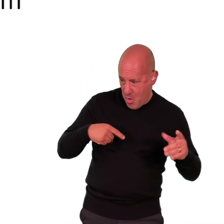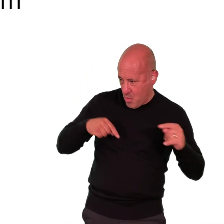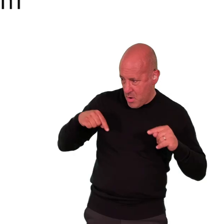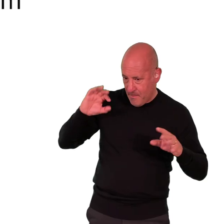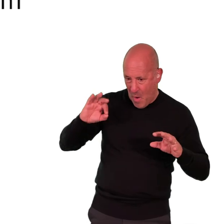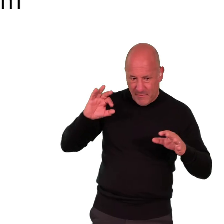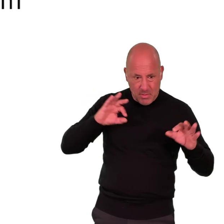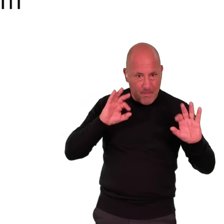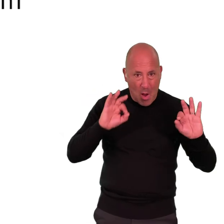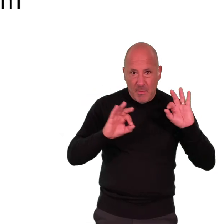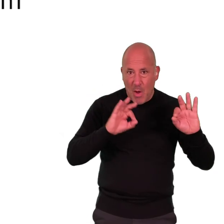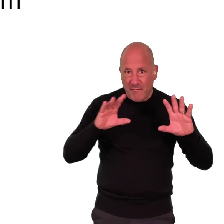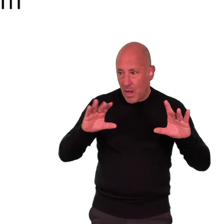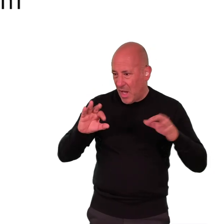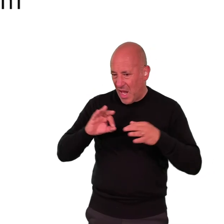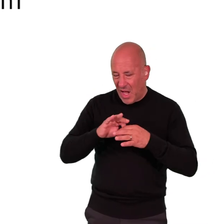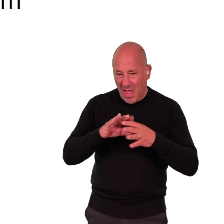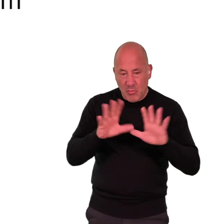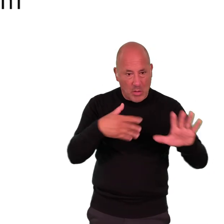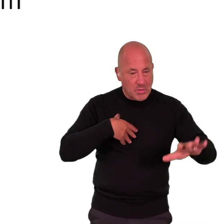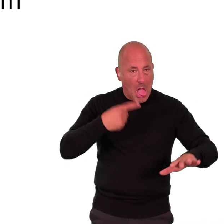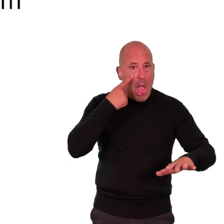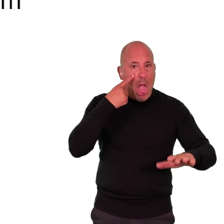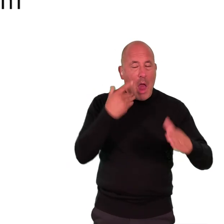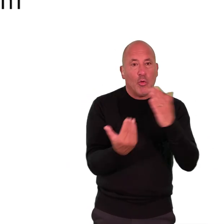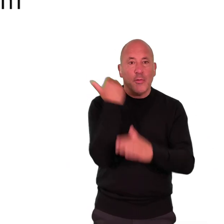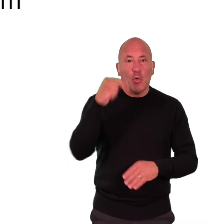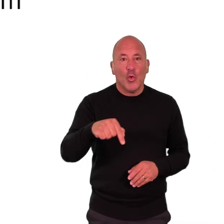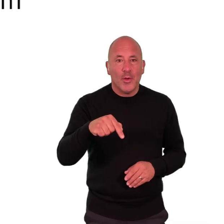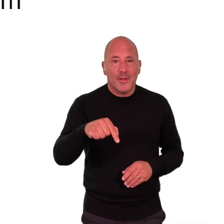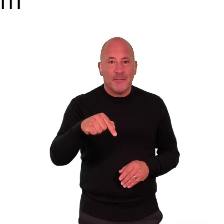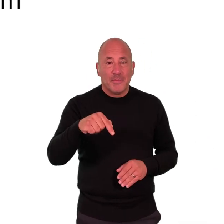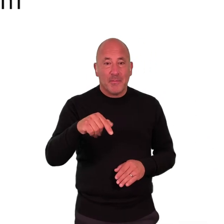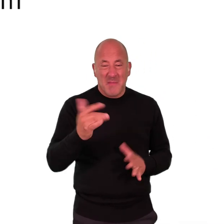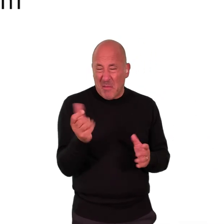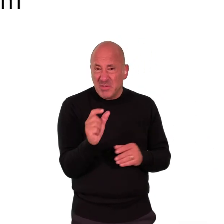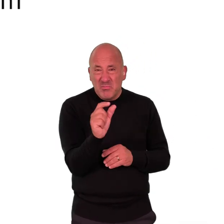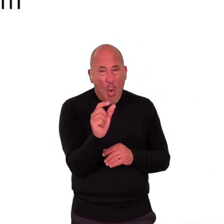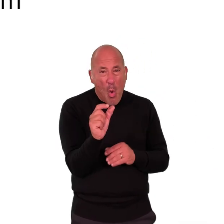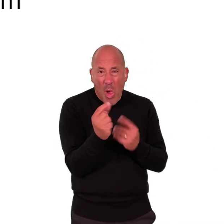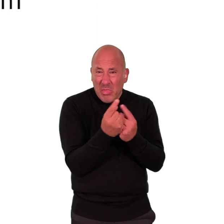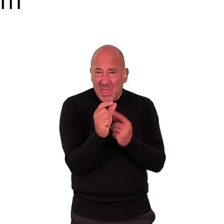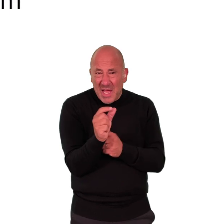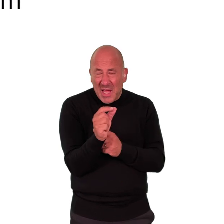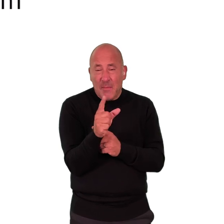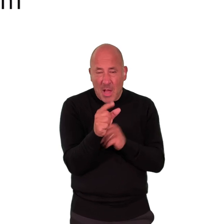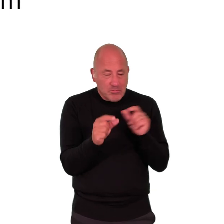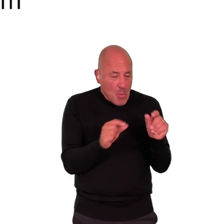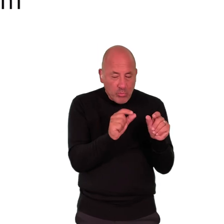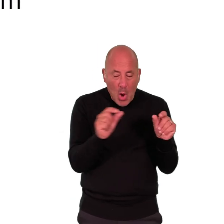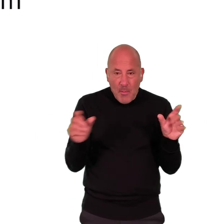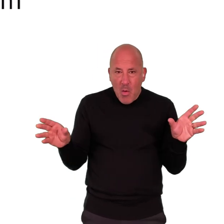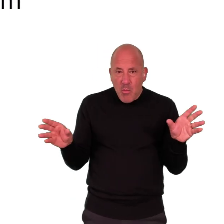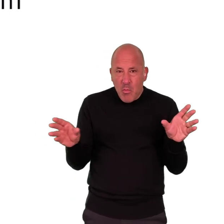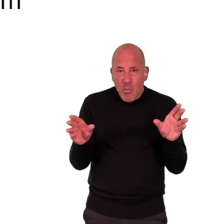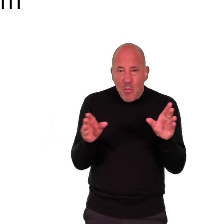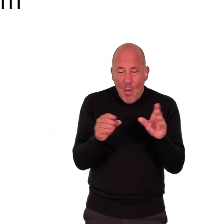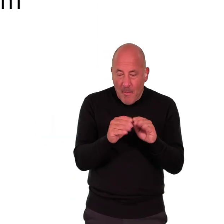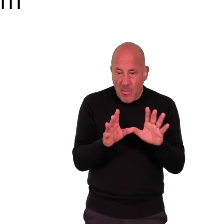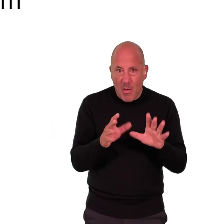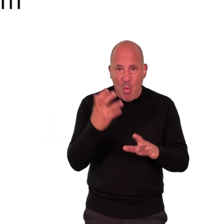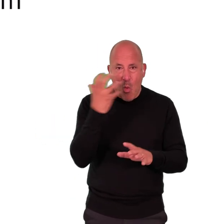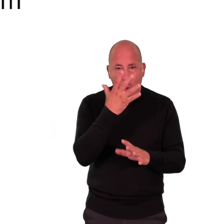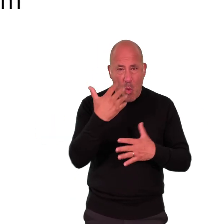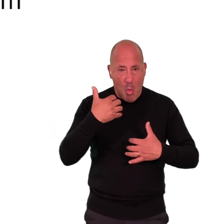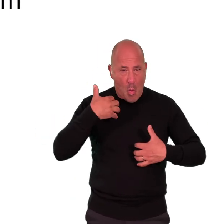really ambitious and exciting opportunity, and they enable you to travel forwards with a change. Another example